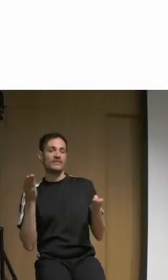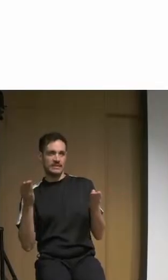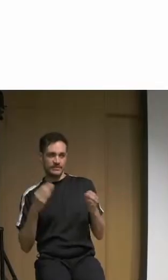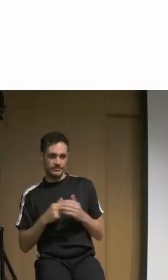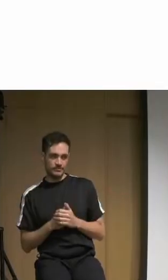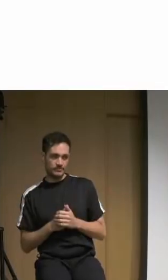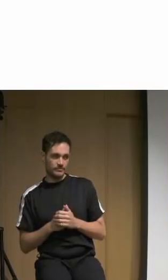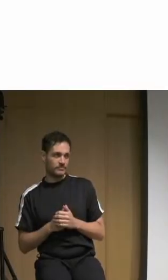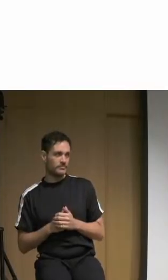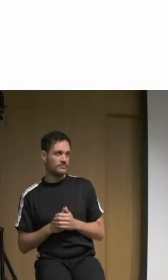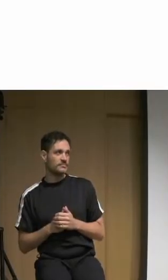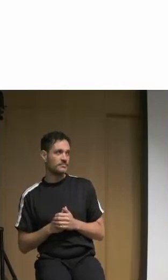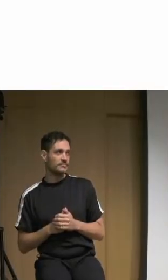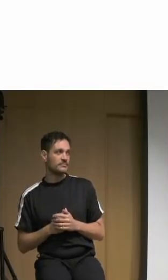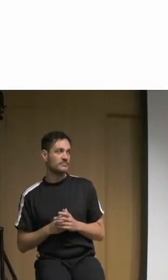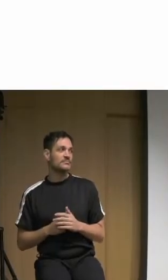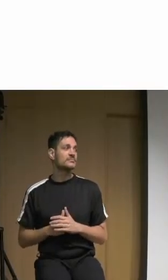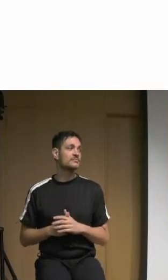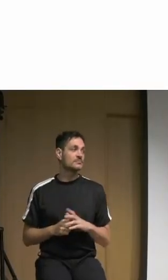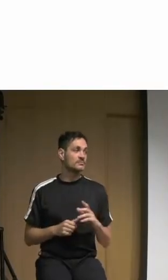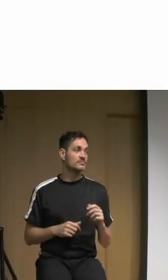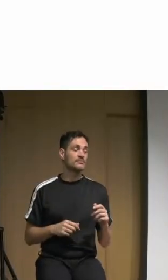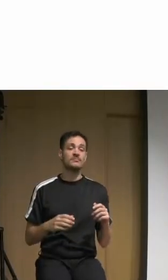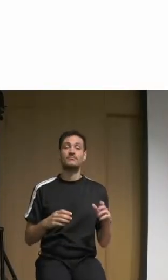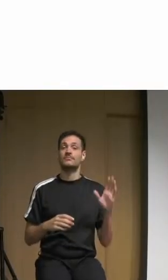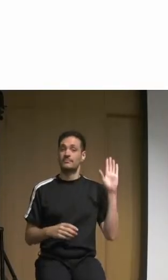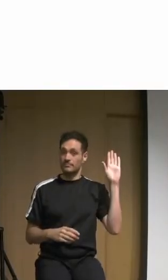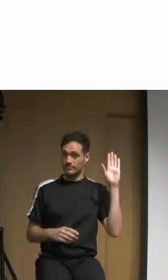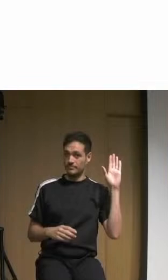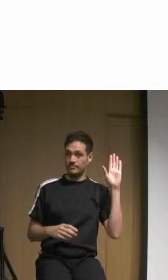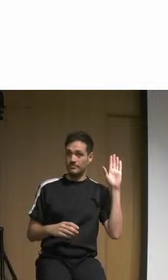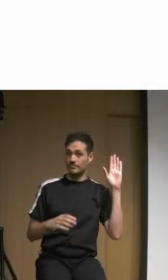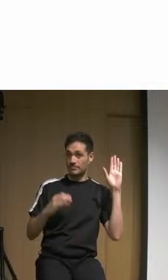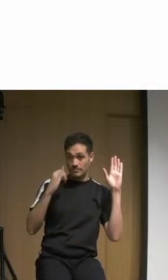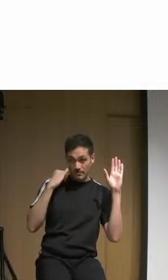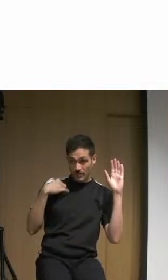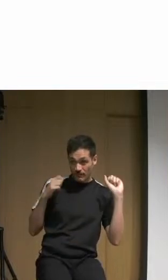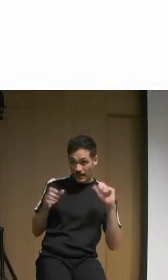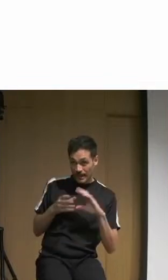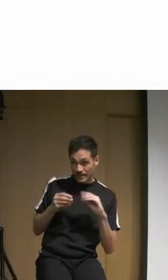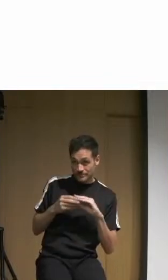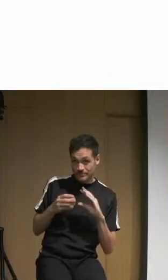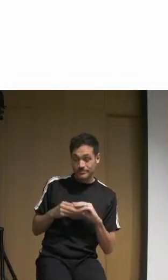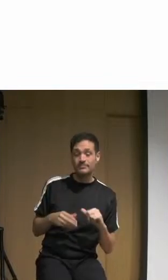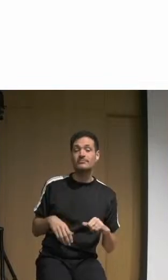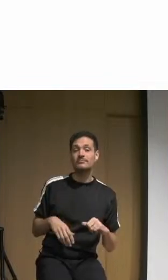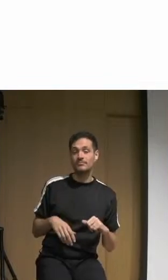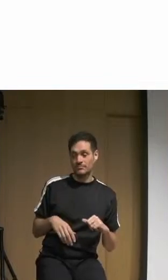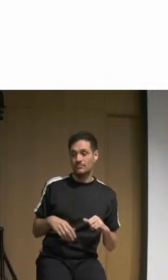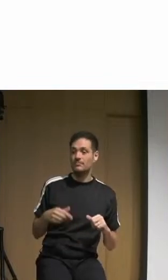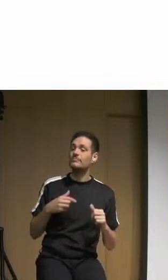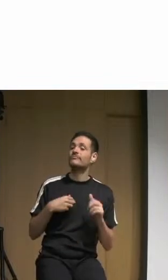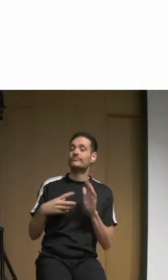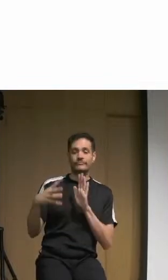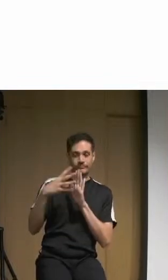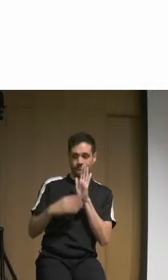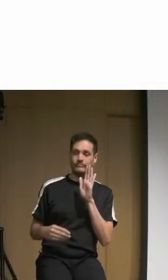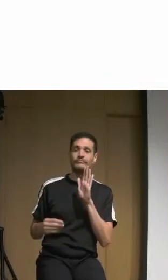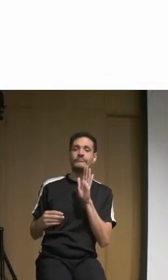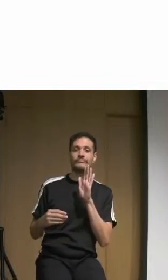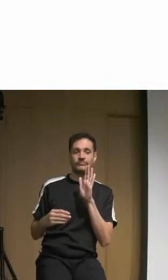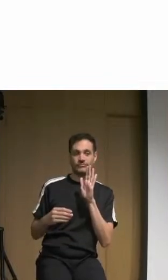If I may. Commissioner, yes, Commissioner Derek Hamilton. I echo a great deal of what Commissioner